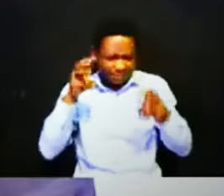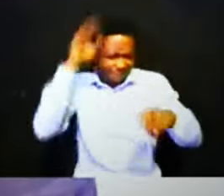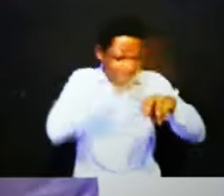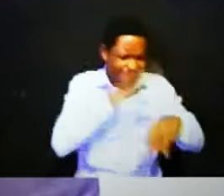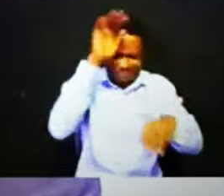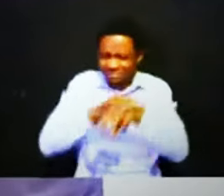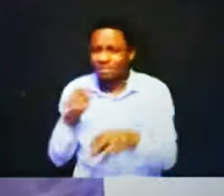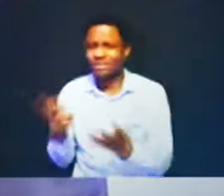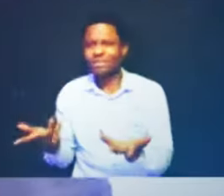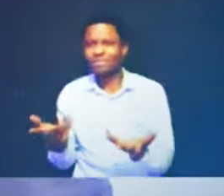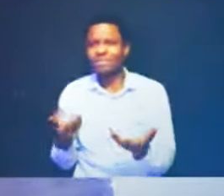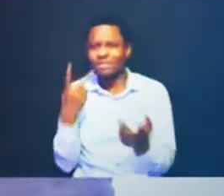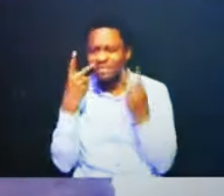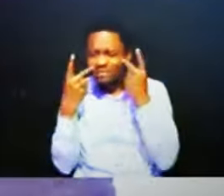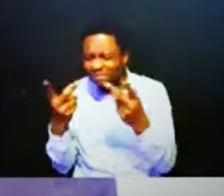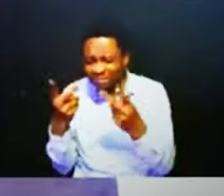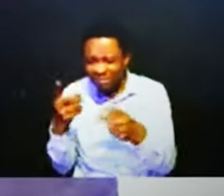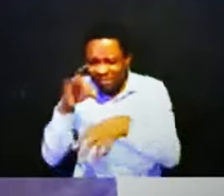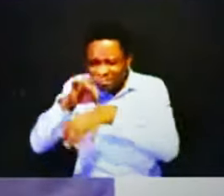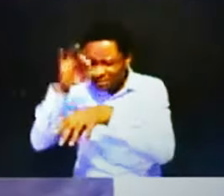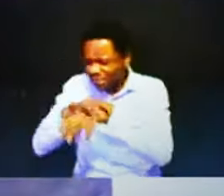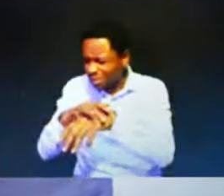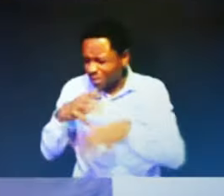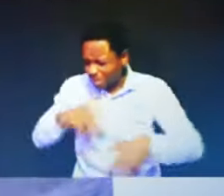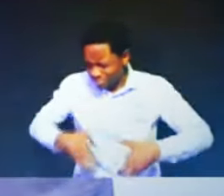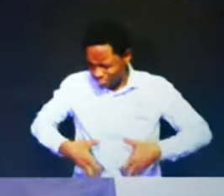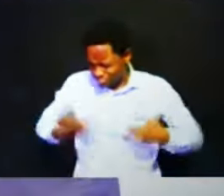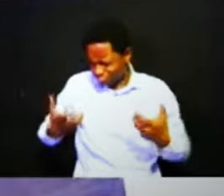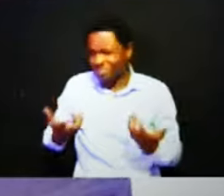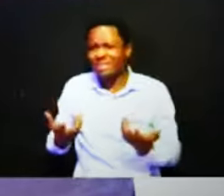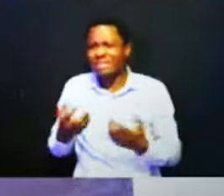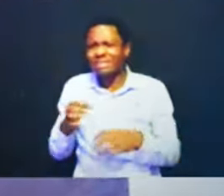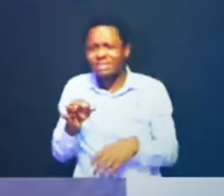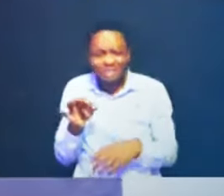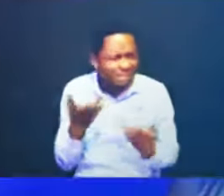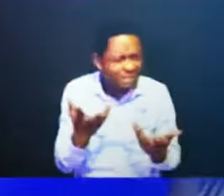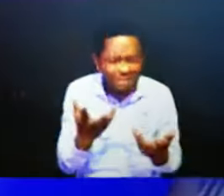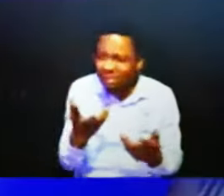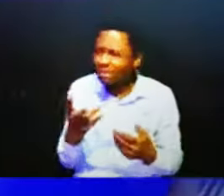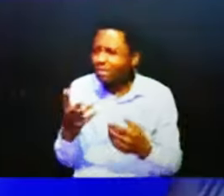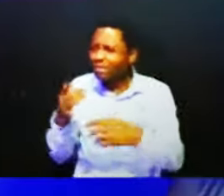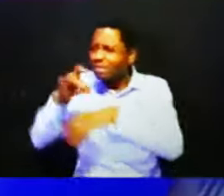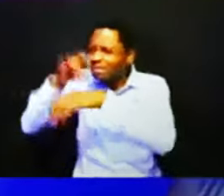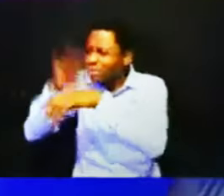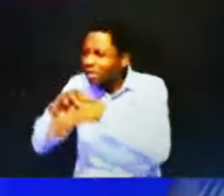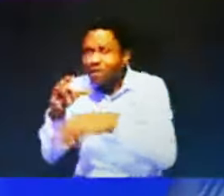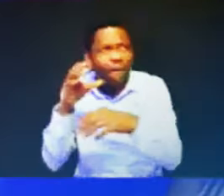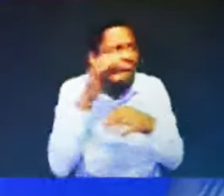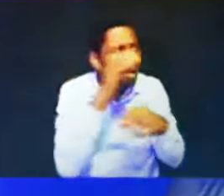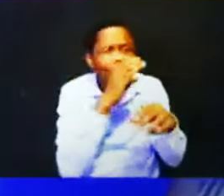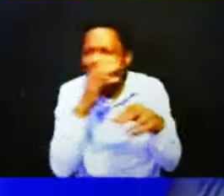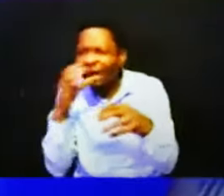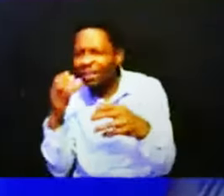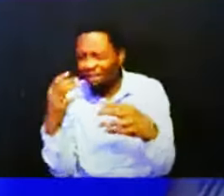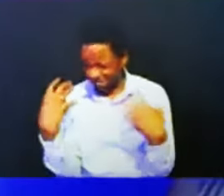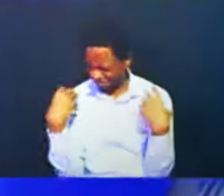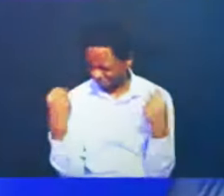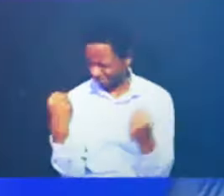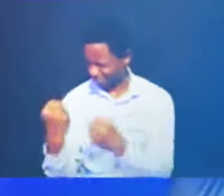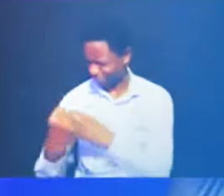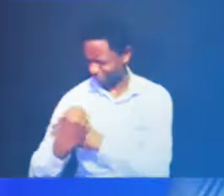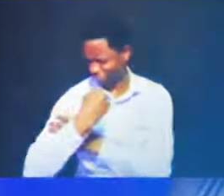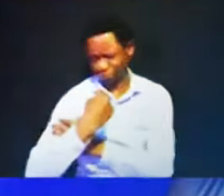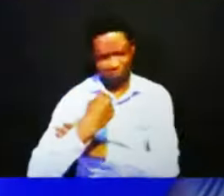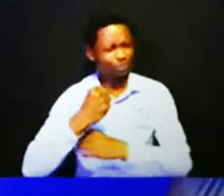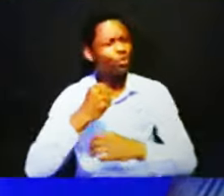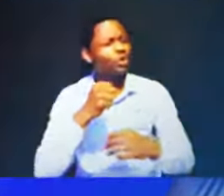Sometimes people see mosquitoes, they are so angry. Why? See, I've seen some mosquito. Why do you have to use your horse fist